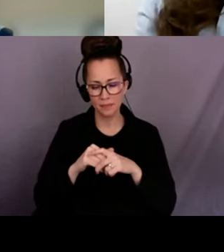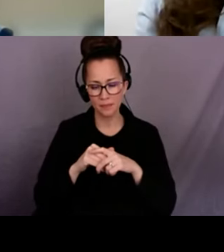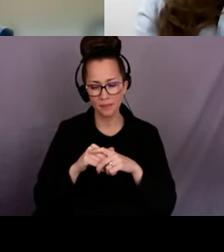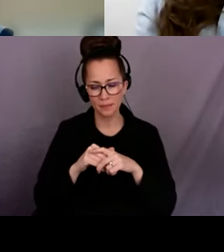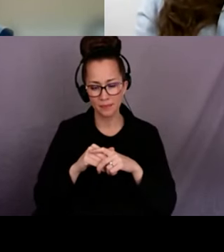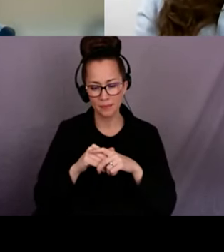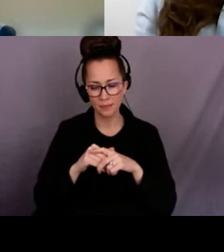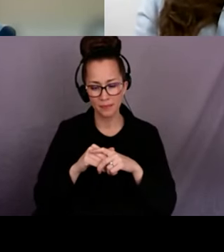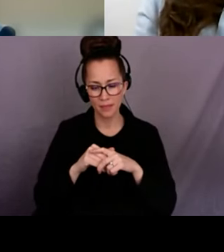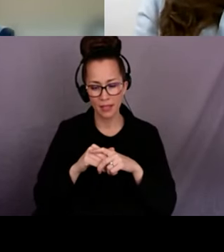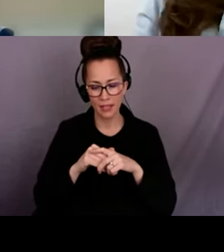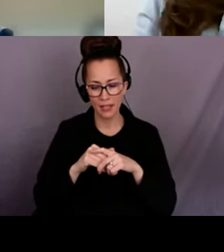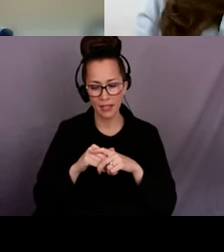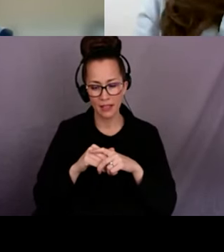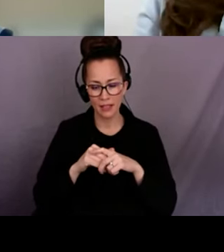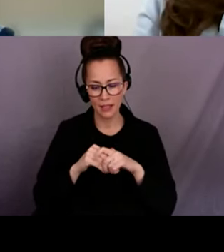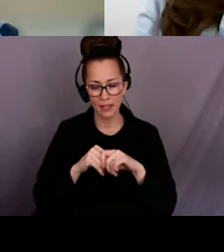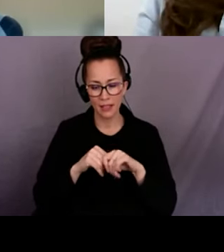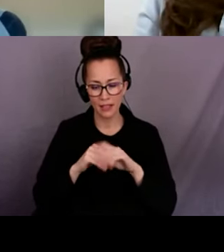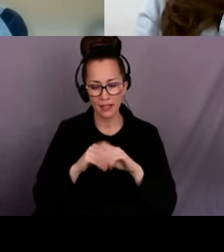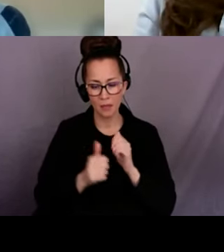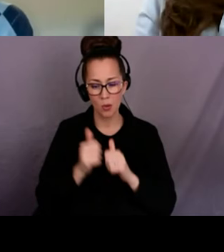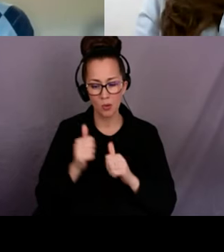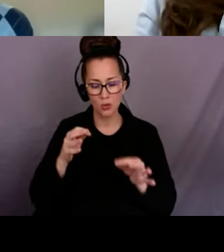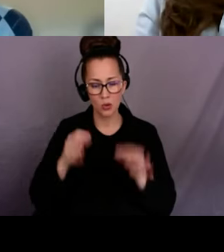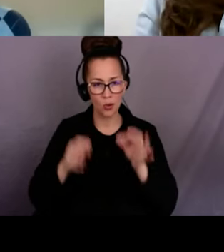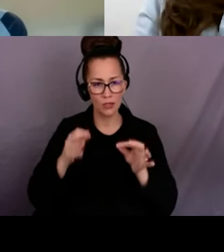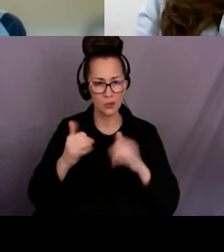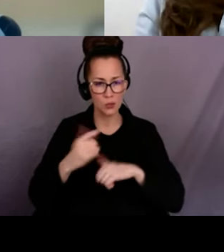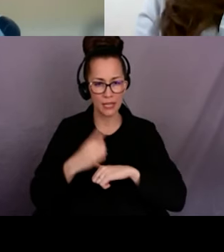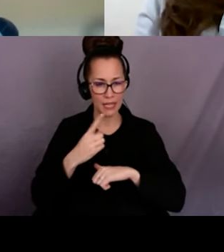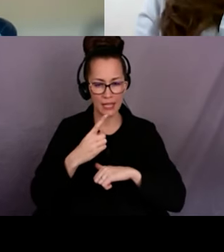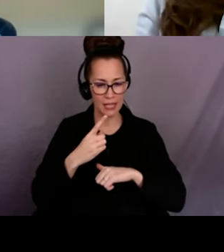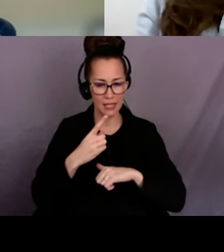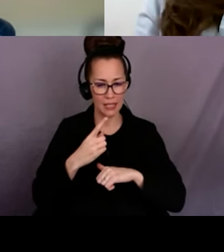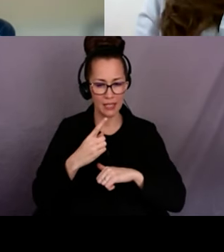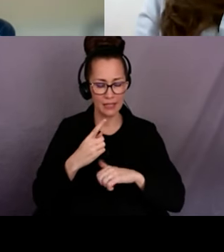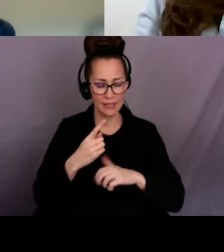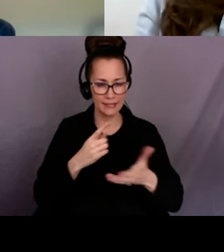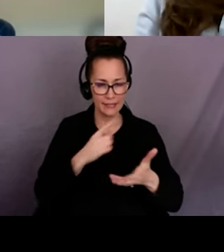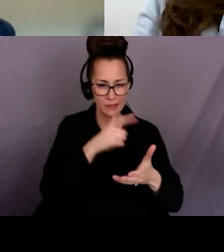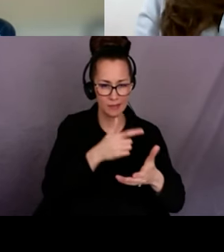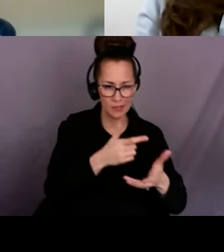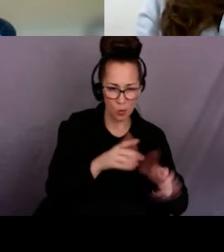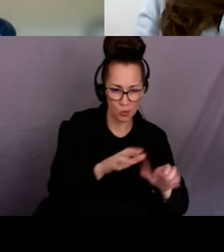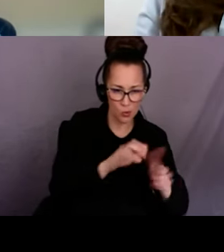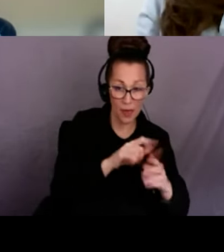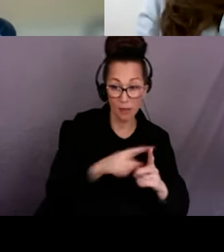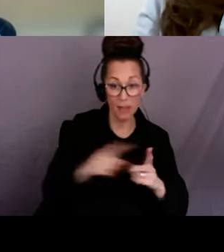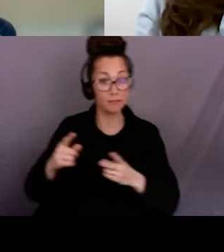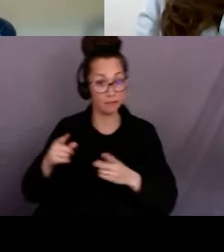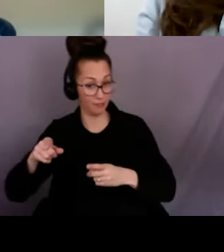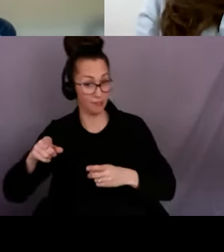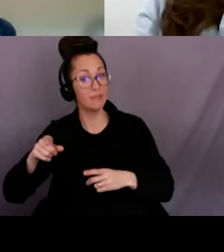today will take. The things that we do under the injunction sort of vary